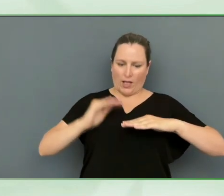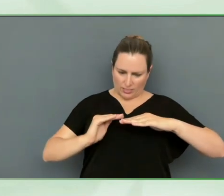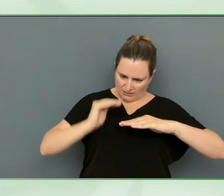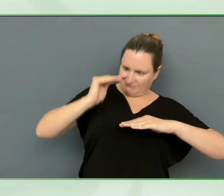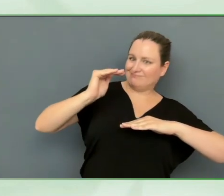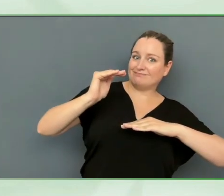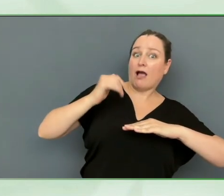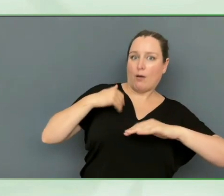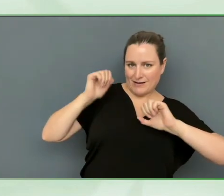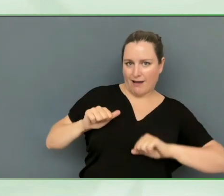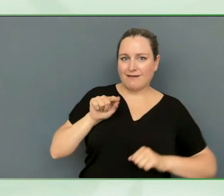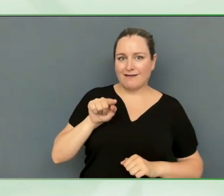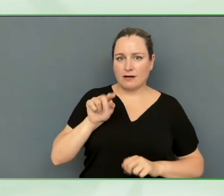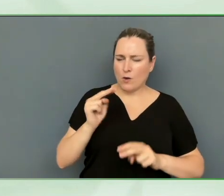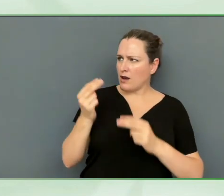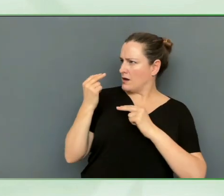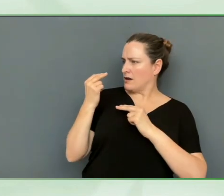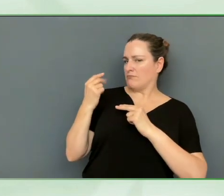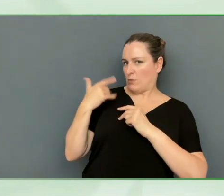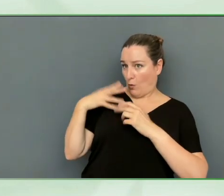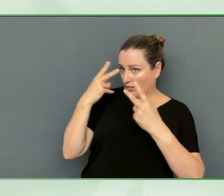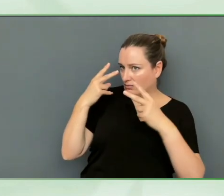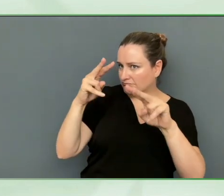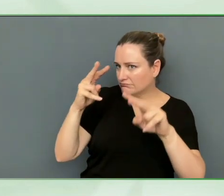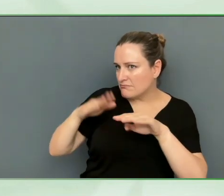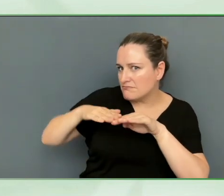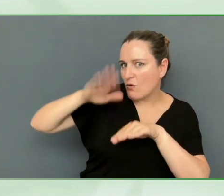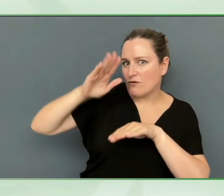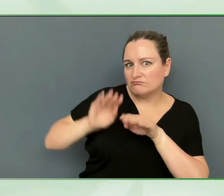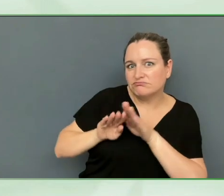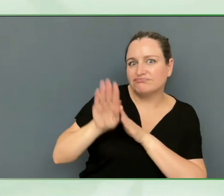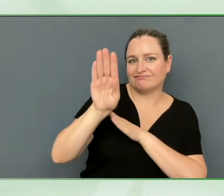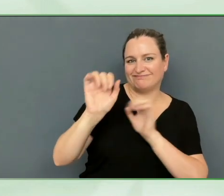in the dark, to speak. Yeah. So I think we have a lot of